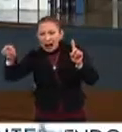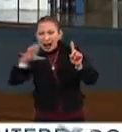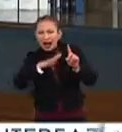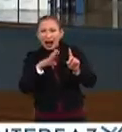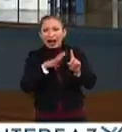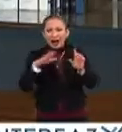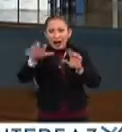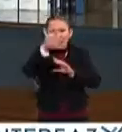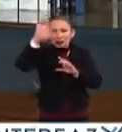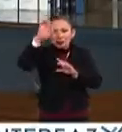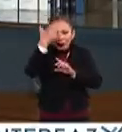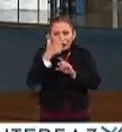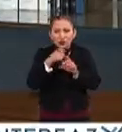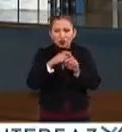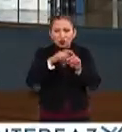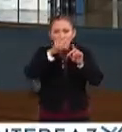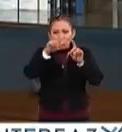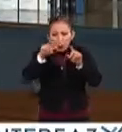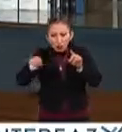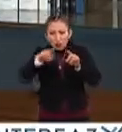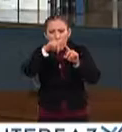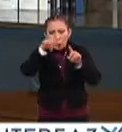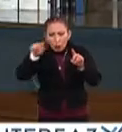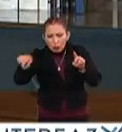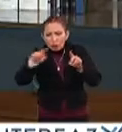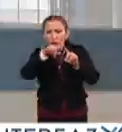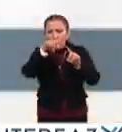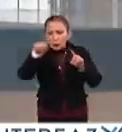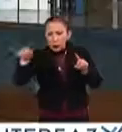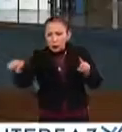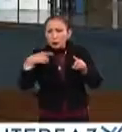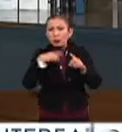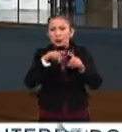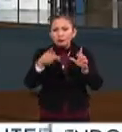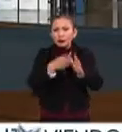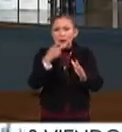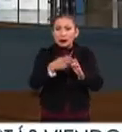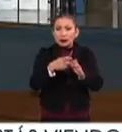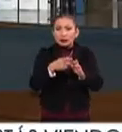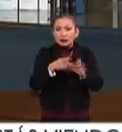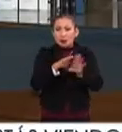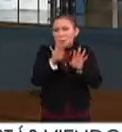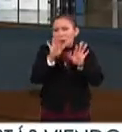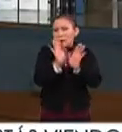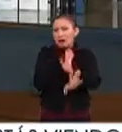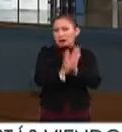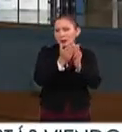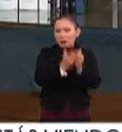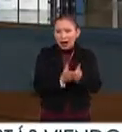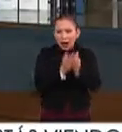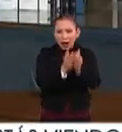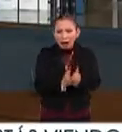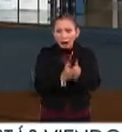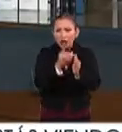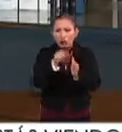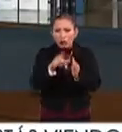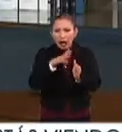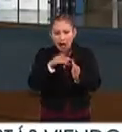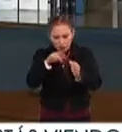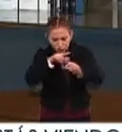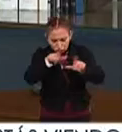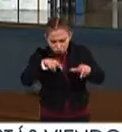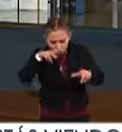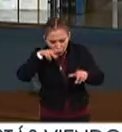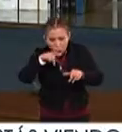the sky and you see pulse, pulse, pulse. So we're here, like a ship finding where it